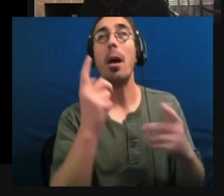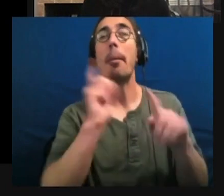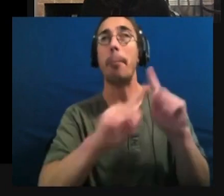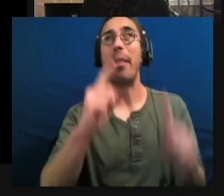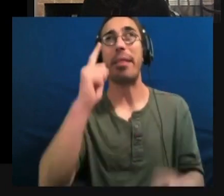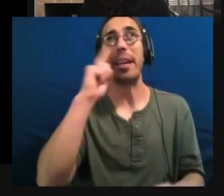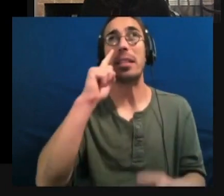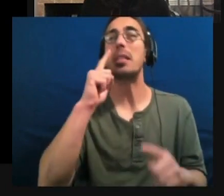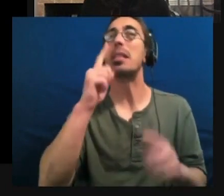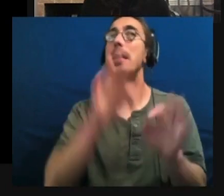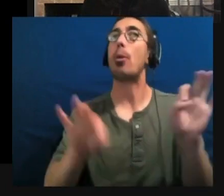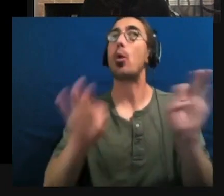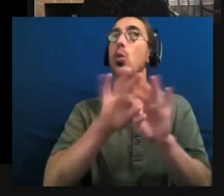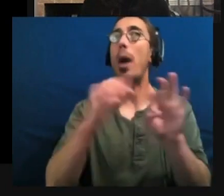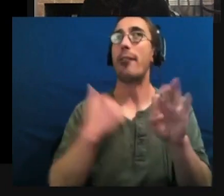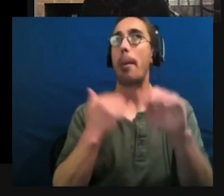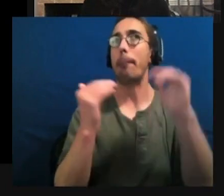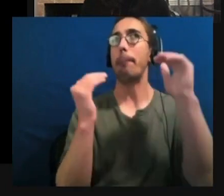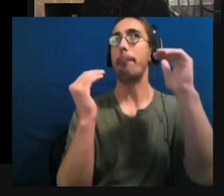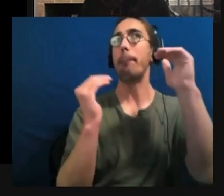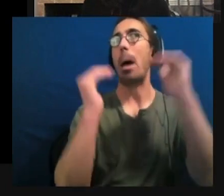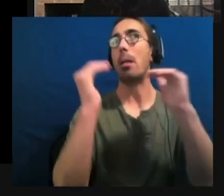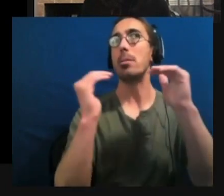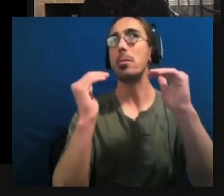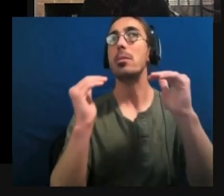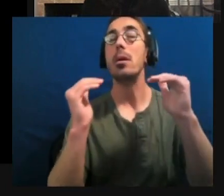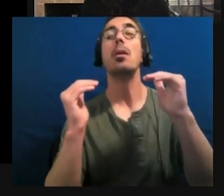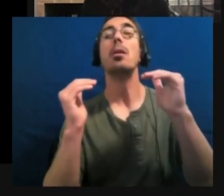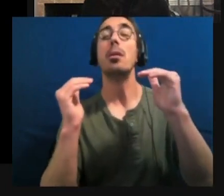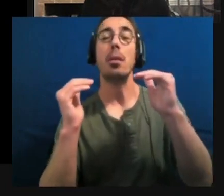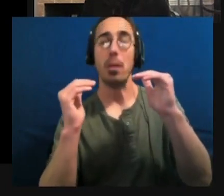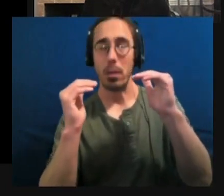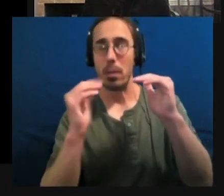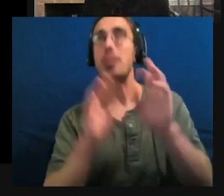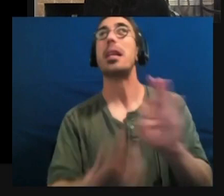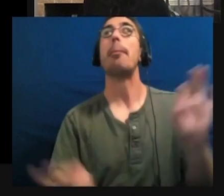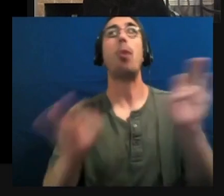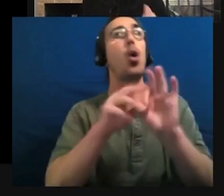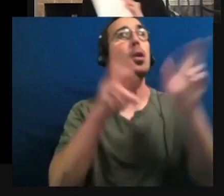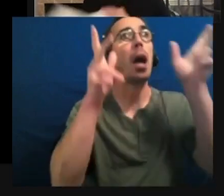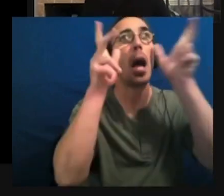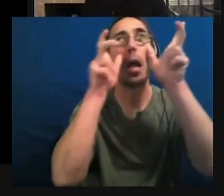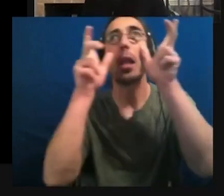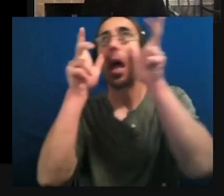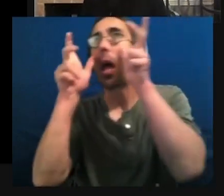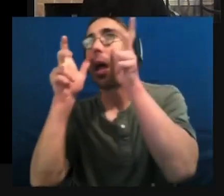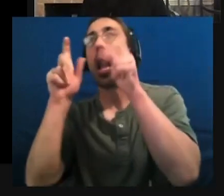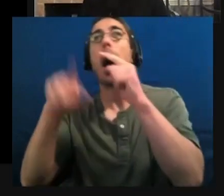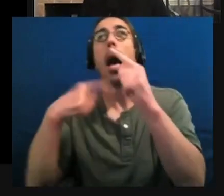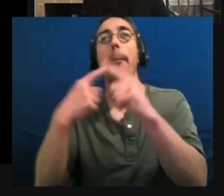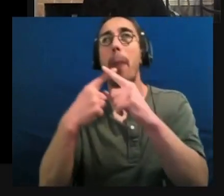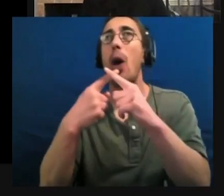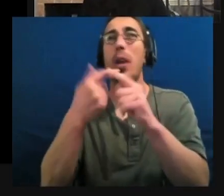balance. And especially get more input from autistic people on what that balance is for each